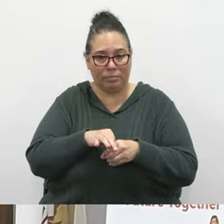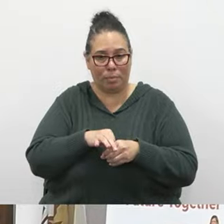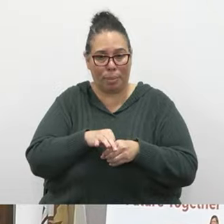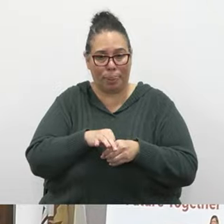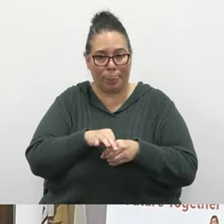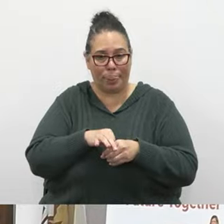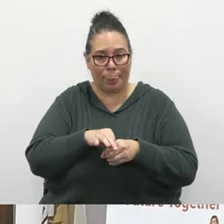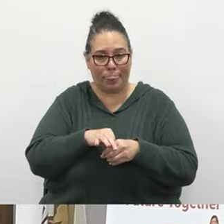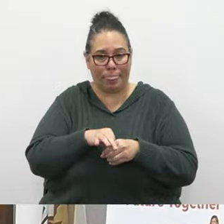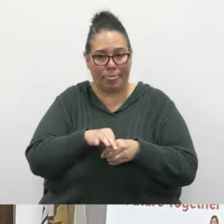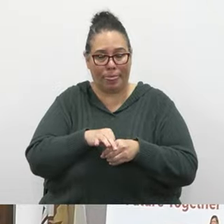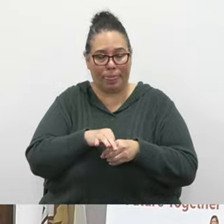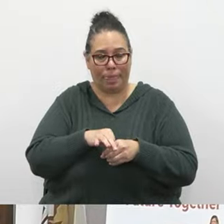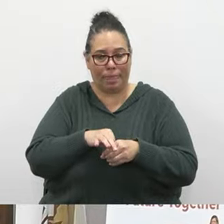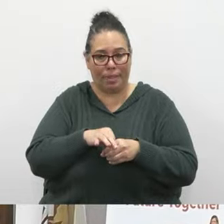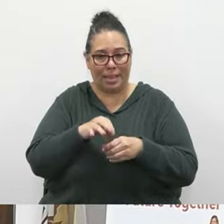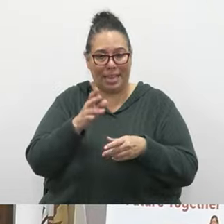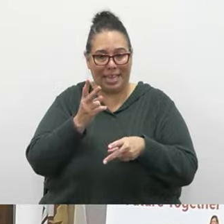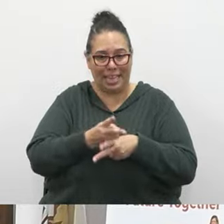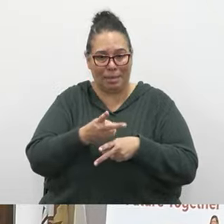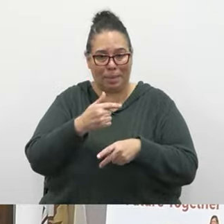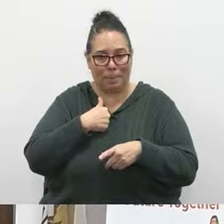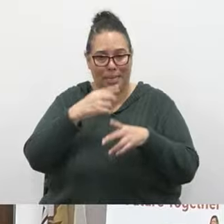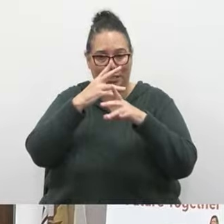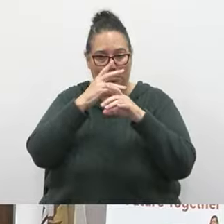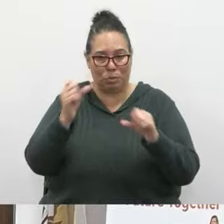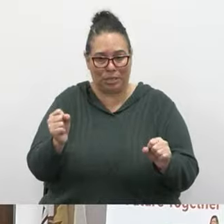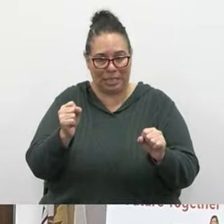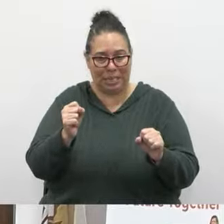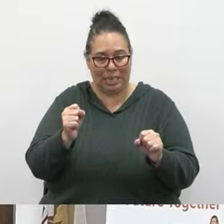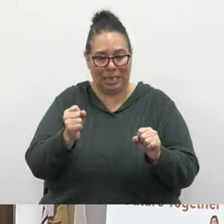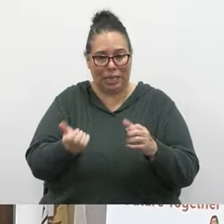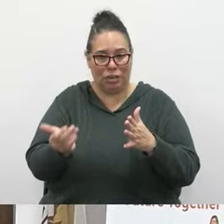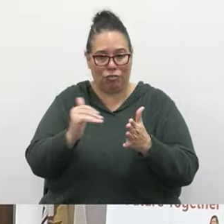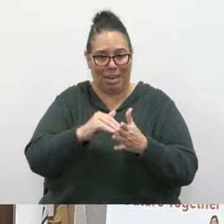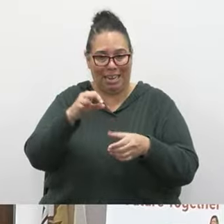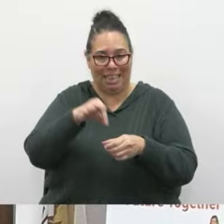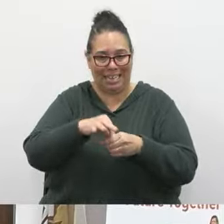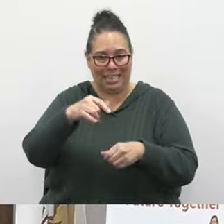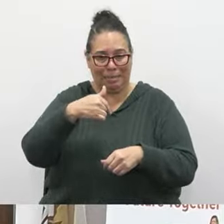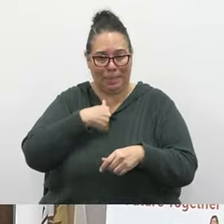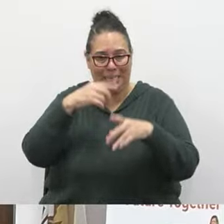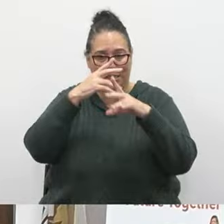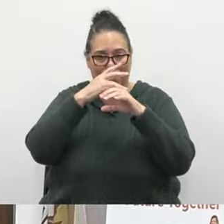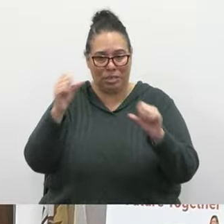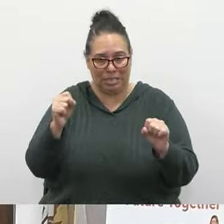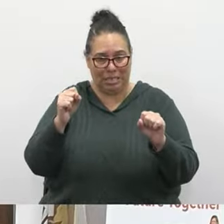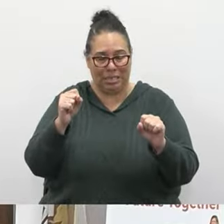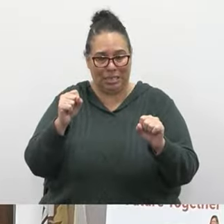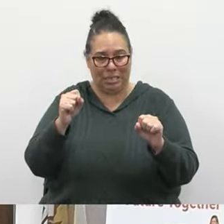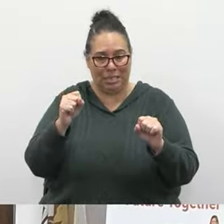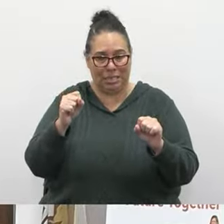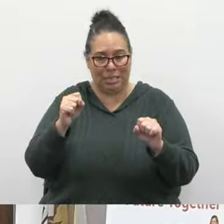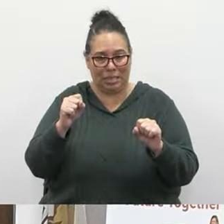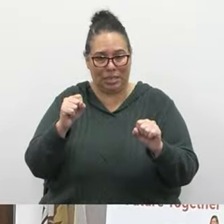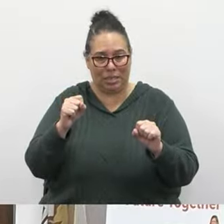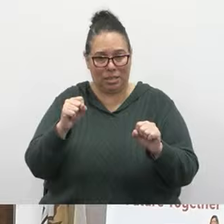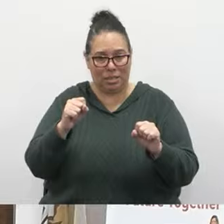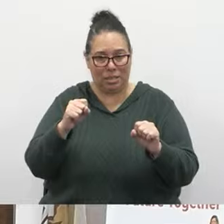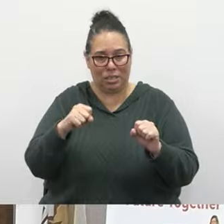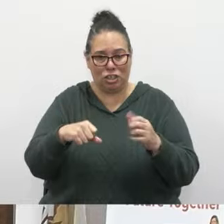Voting in favor of keeping me on as president or reelecting me as president. I'll do a roll